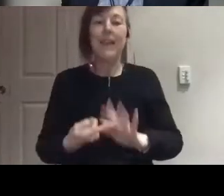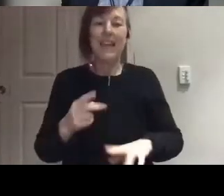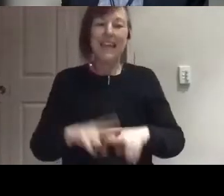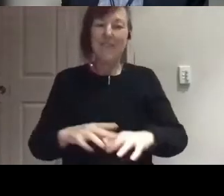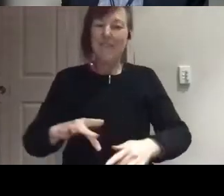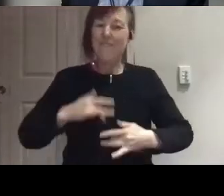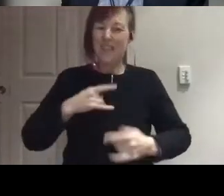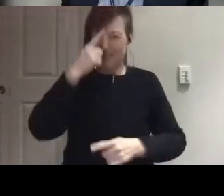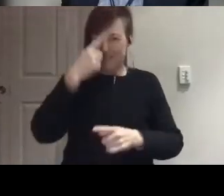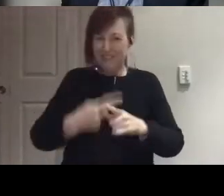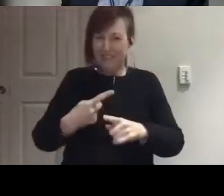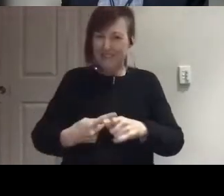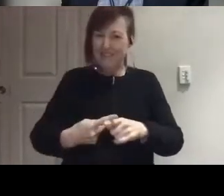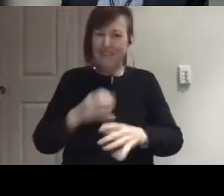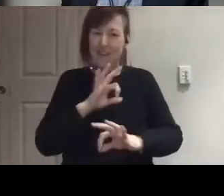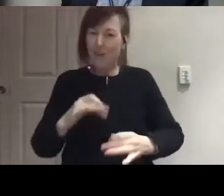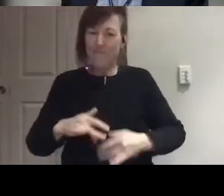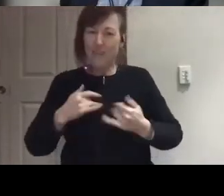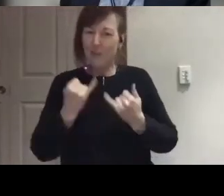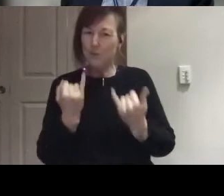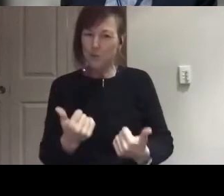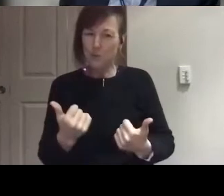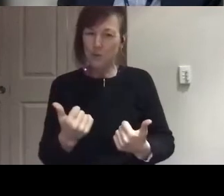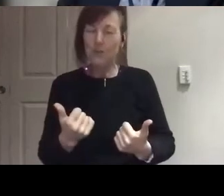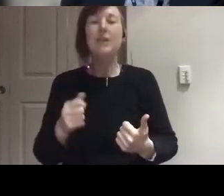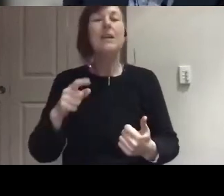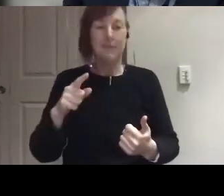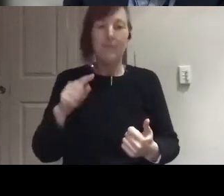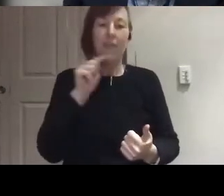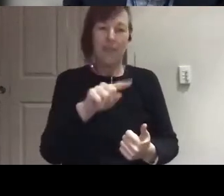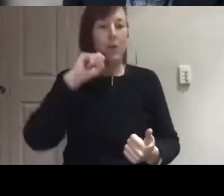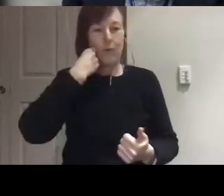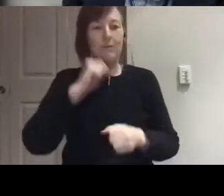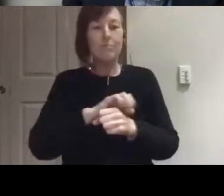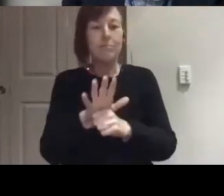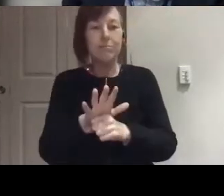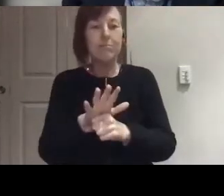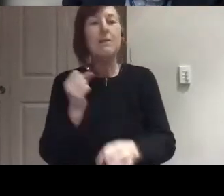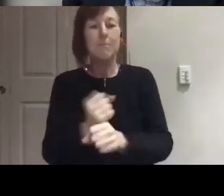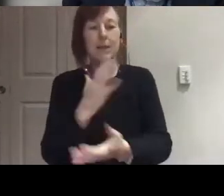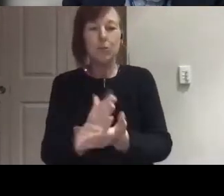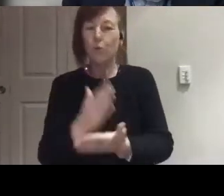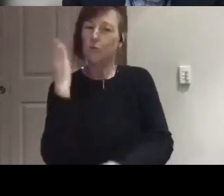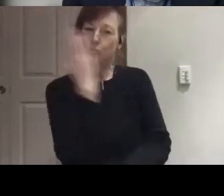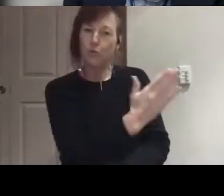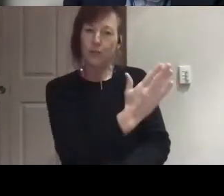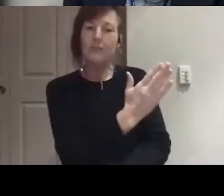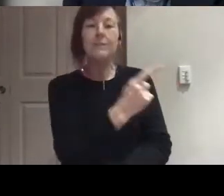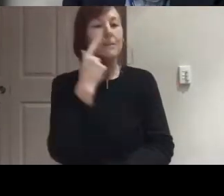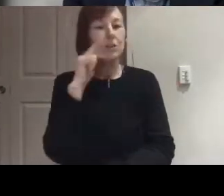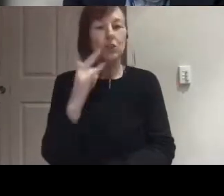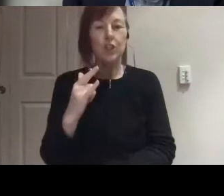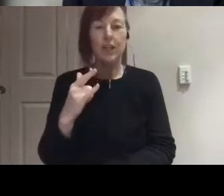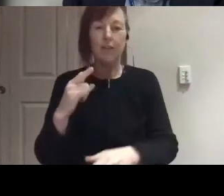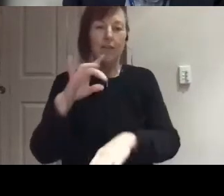other viruses around, it'll be COVID. So if you've got symptoms, go forward, as Matt said, immediately. If you're caught up